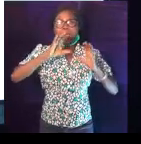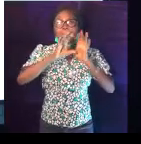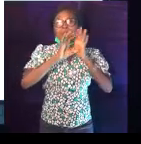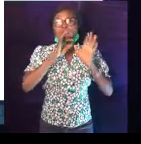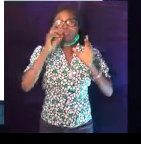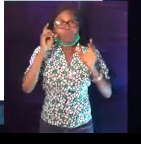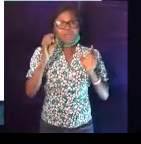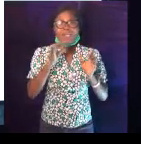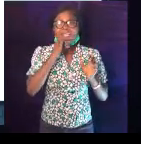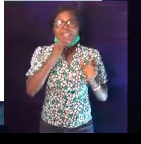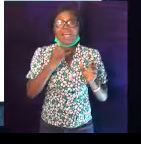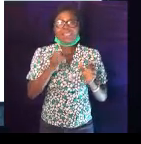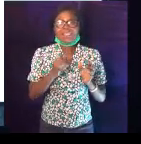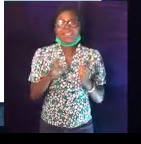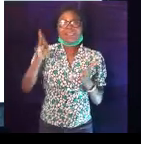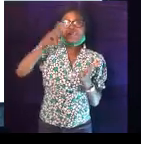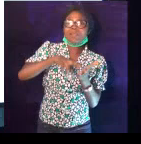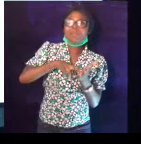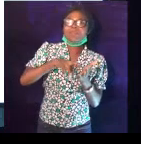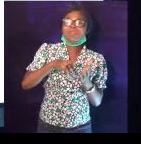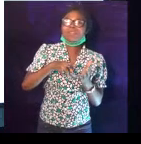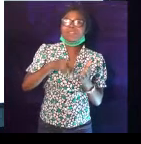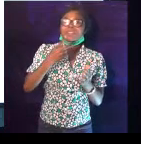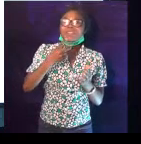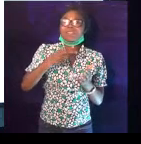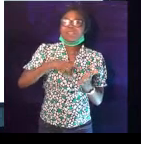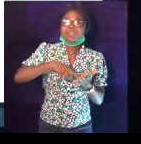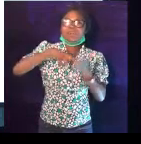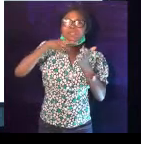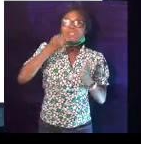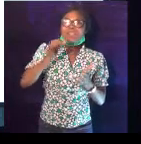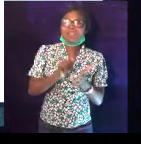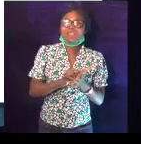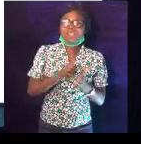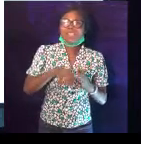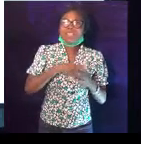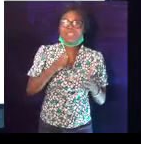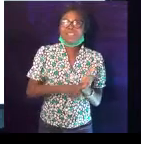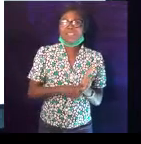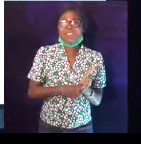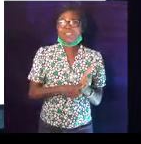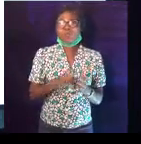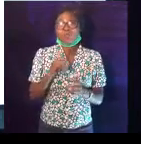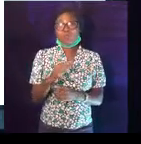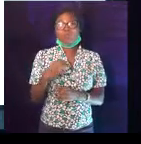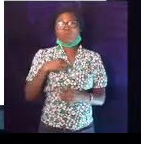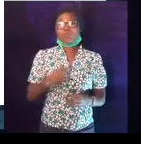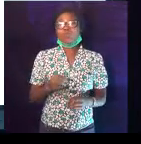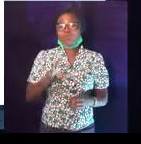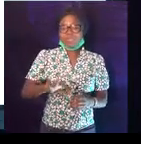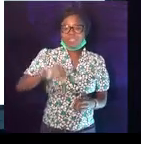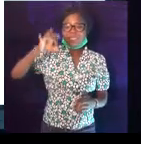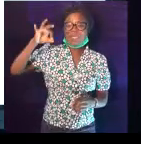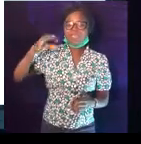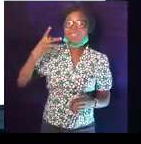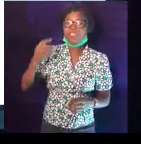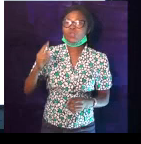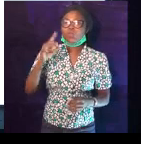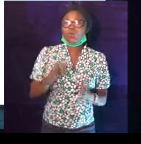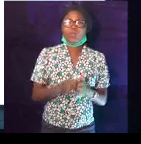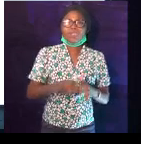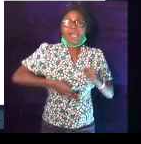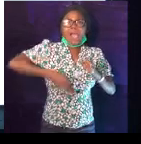that represents data with image that is related to that data. So in this case, you select the one with the highest number of